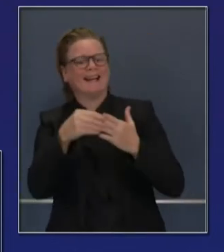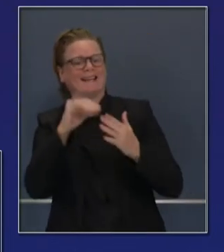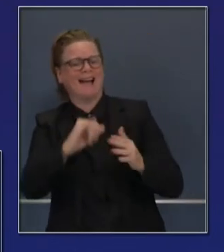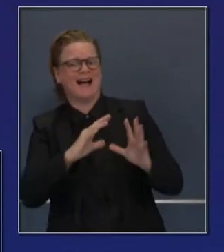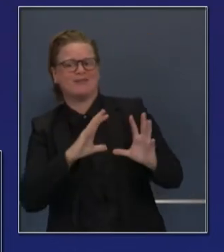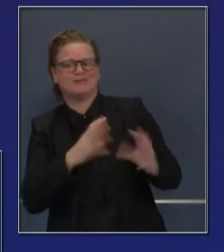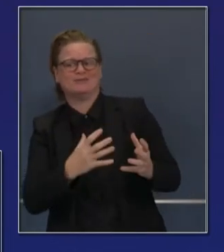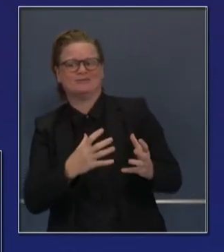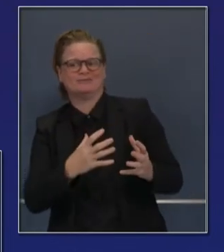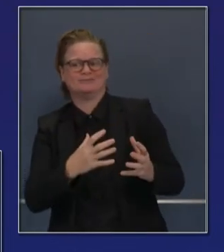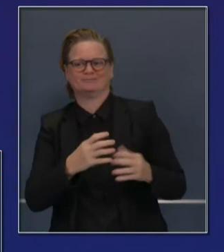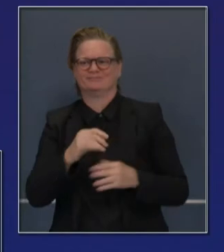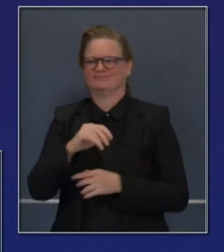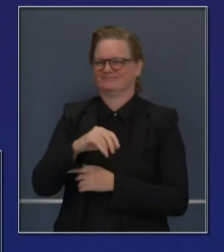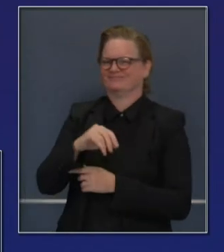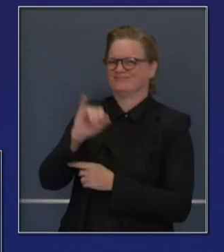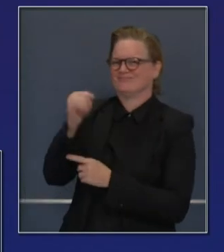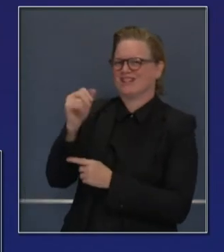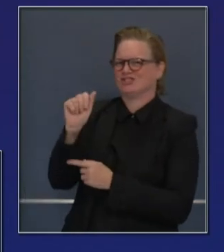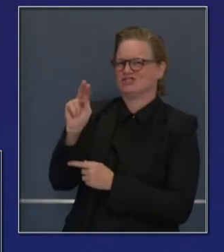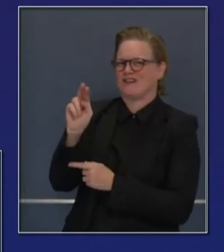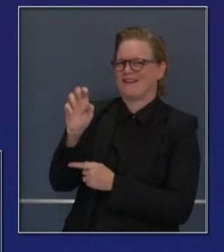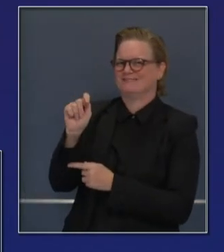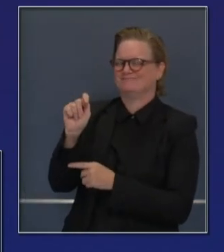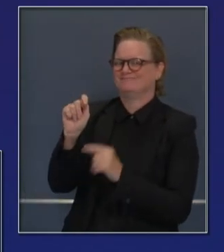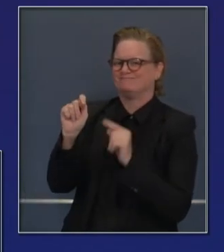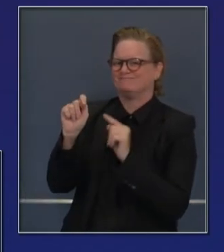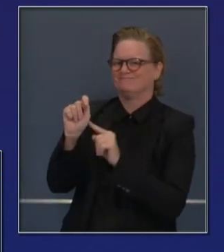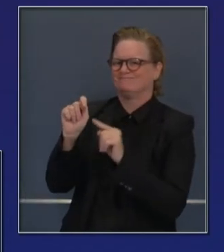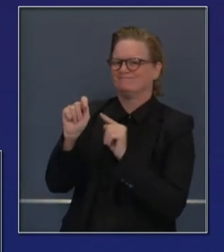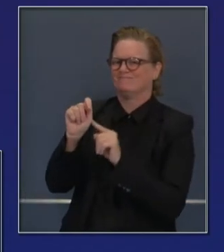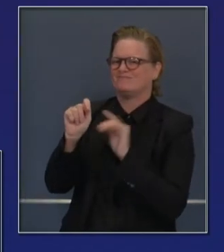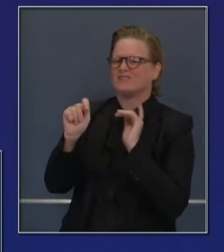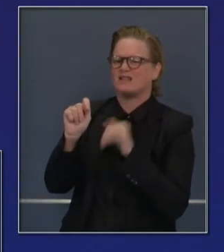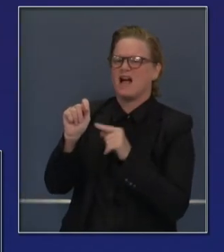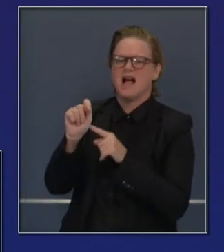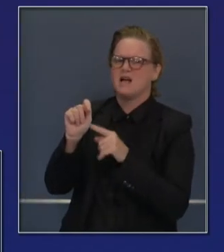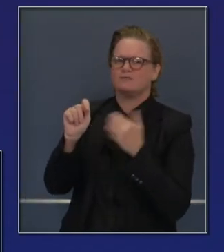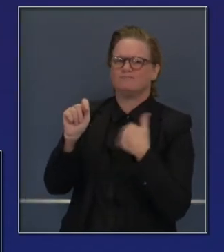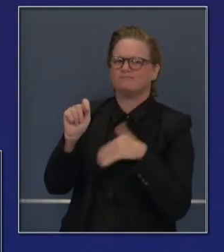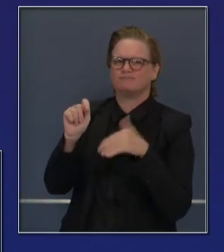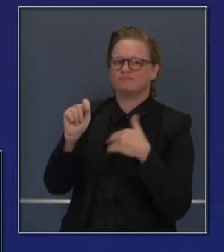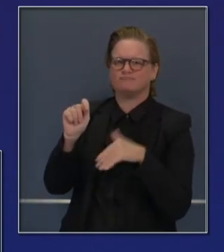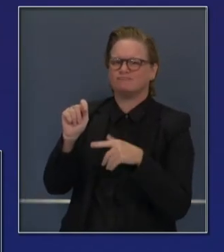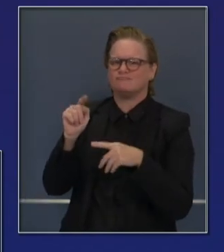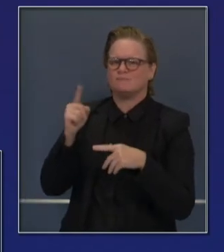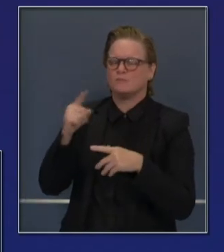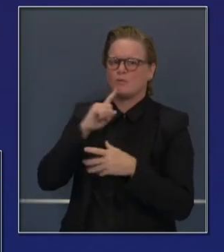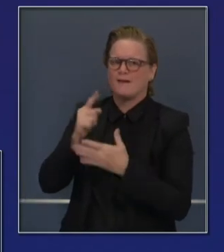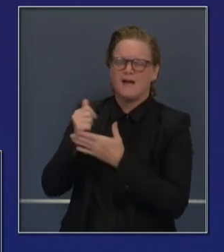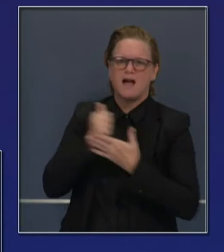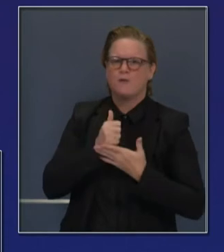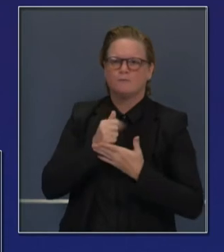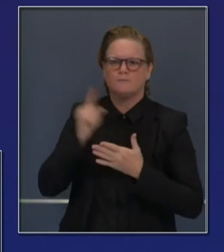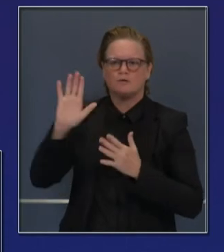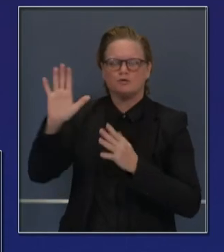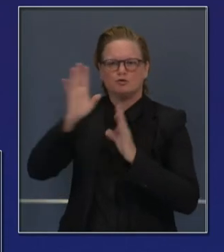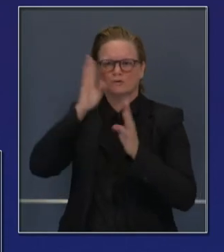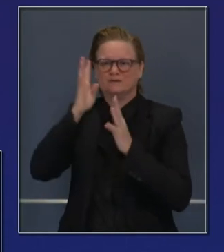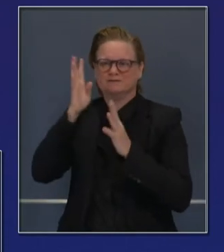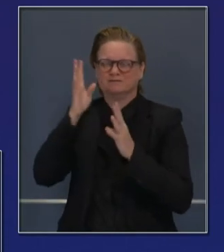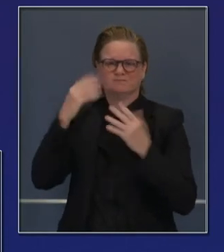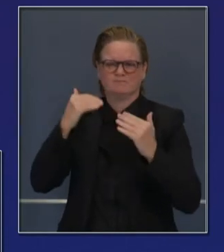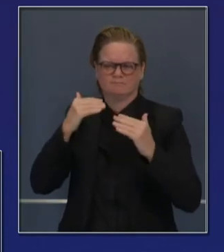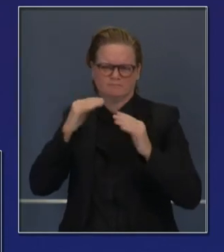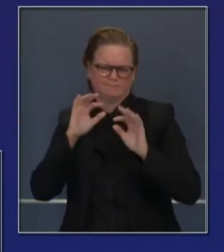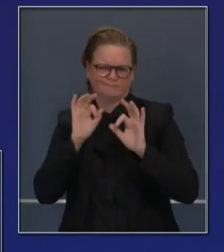by President-elect Biden to be the next Treasury Secretary. She was a very active participant in our economic